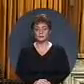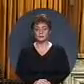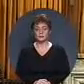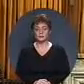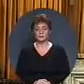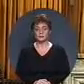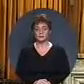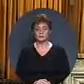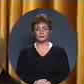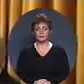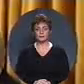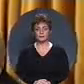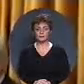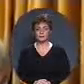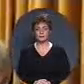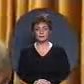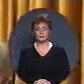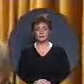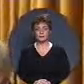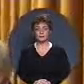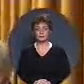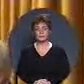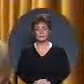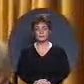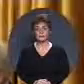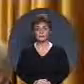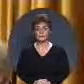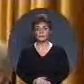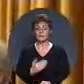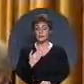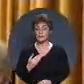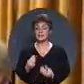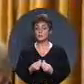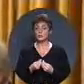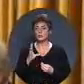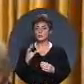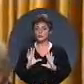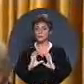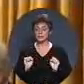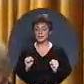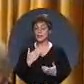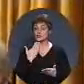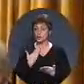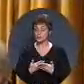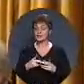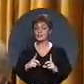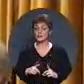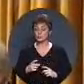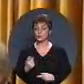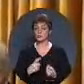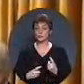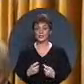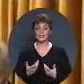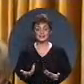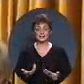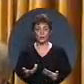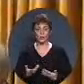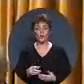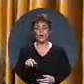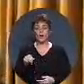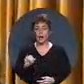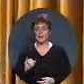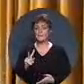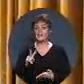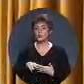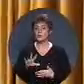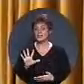million? The Honourable Parliamentary Secretary. Mr. Speaker, and I'd like to thank the member for his question. In May 2005, it's true, the Government of Canada committed